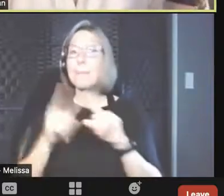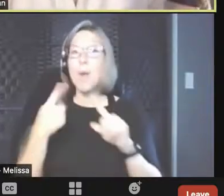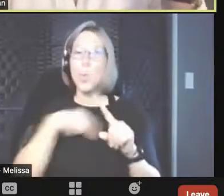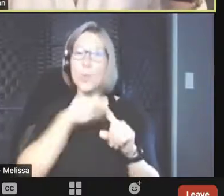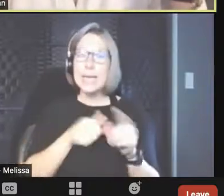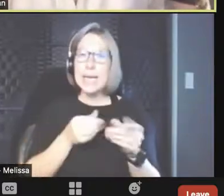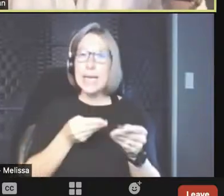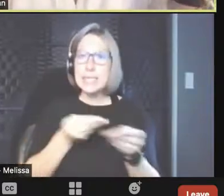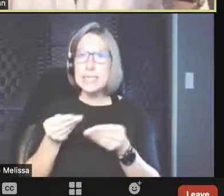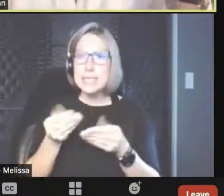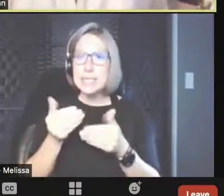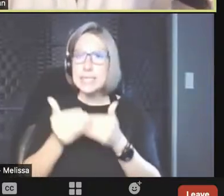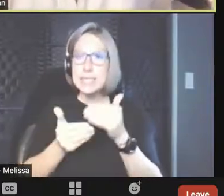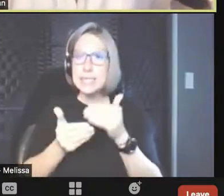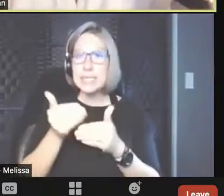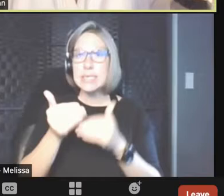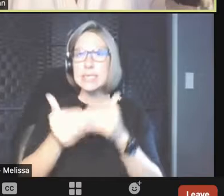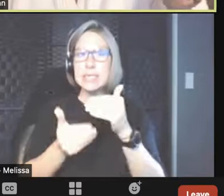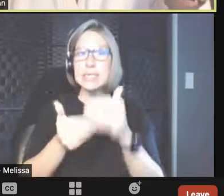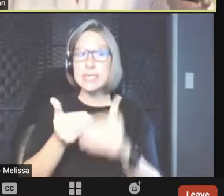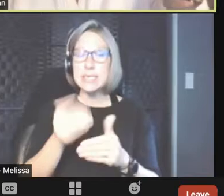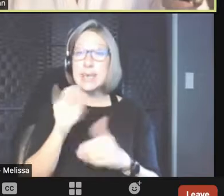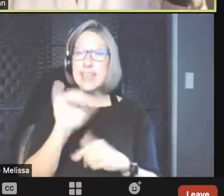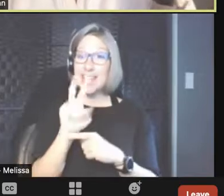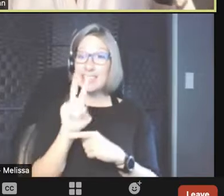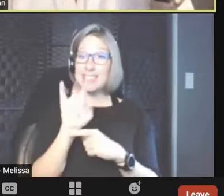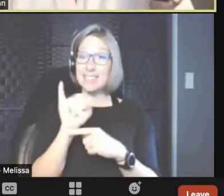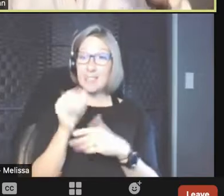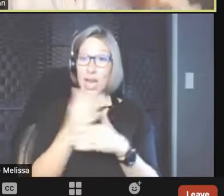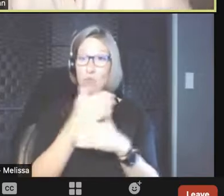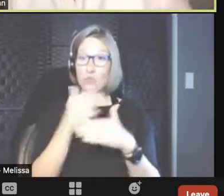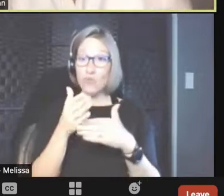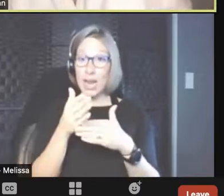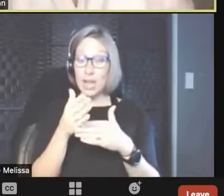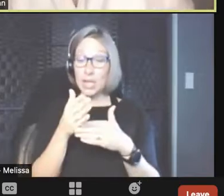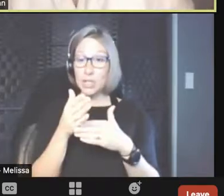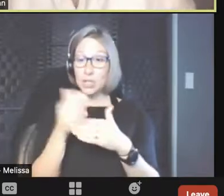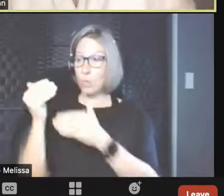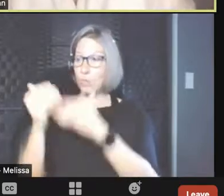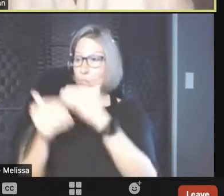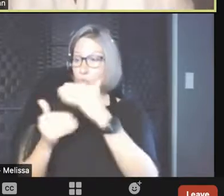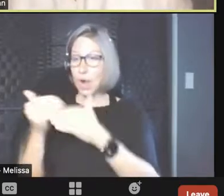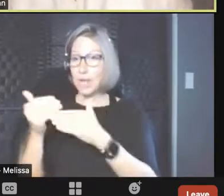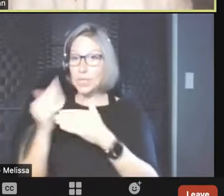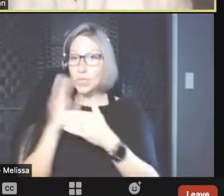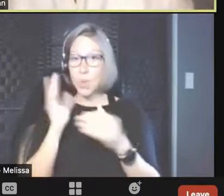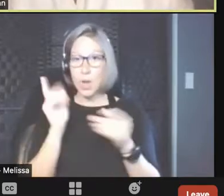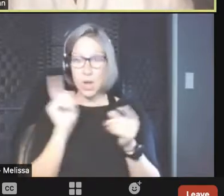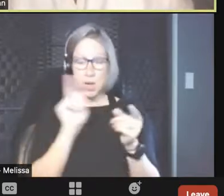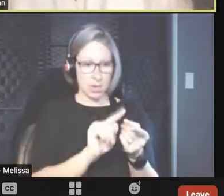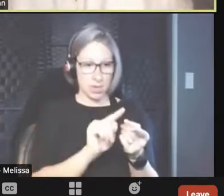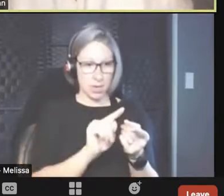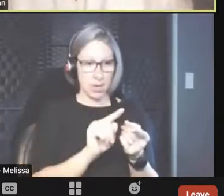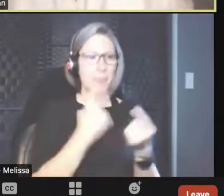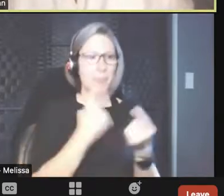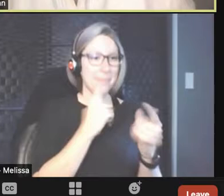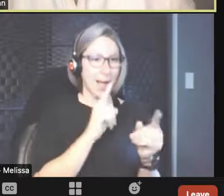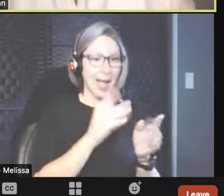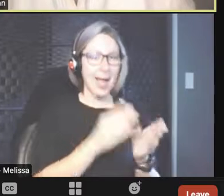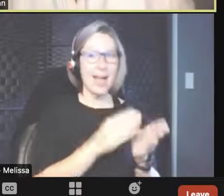the CVI range breaks down this process into tiny little increments that are doable